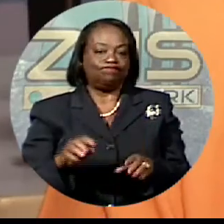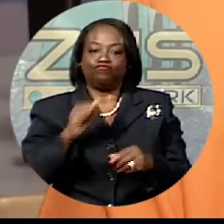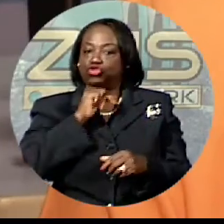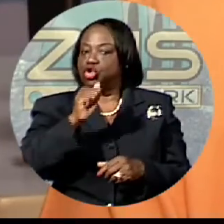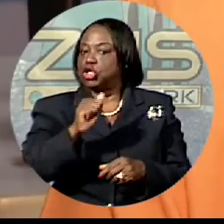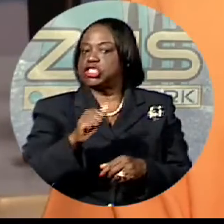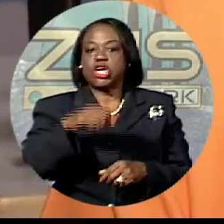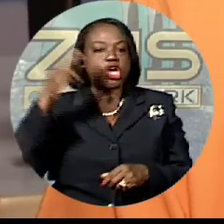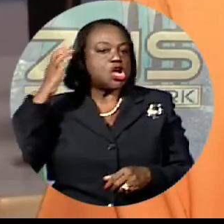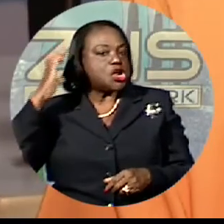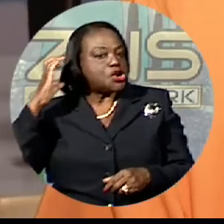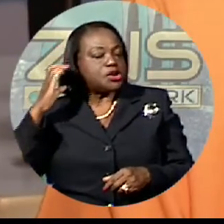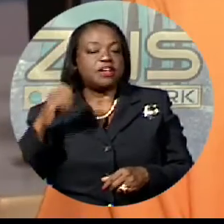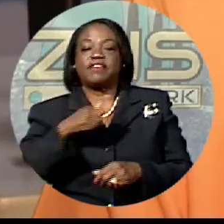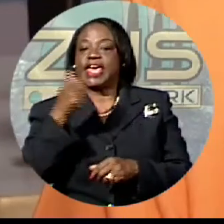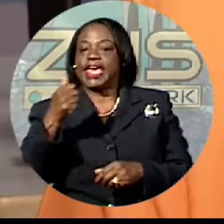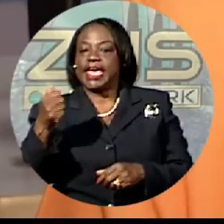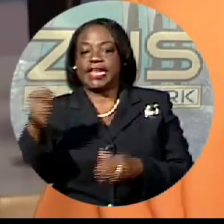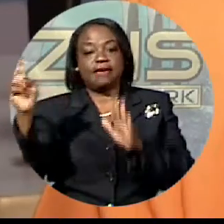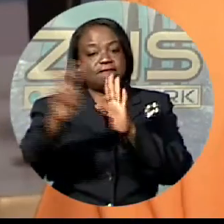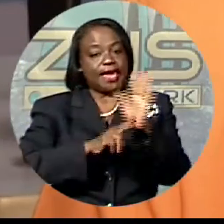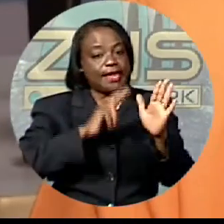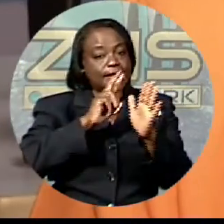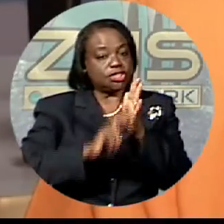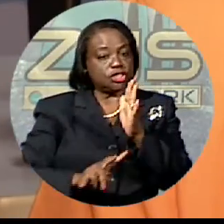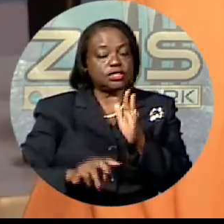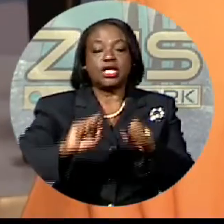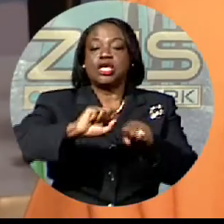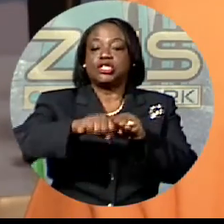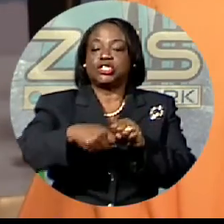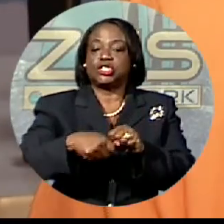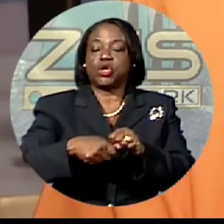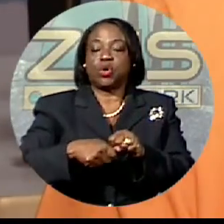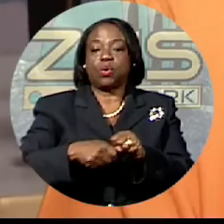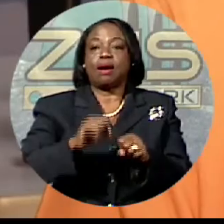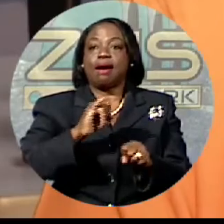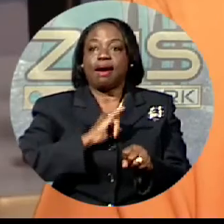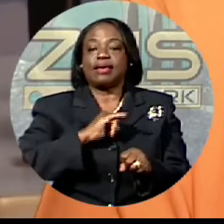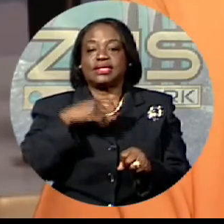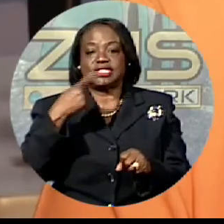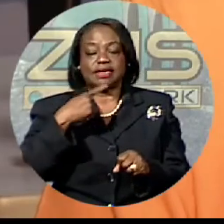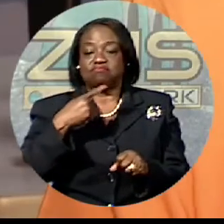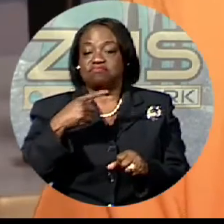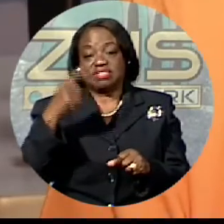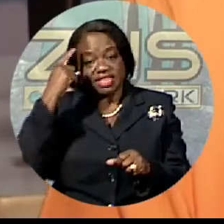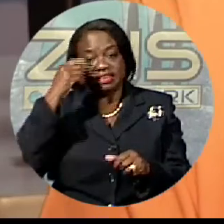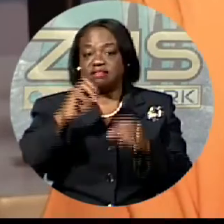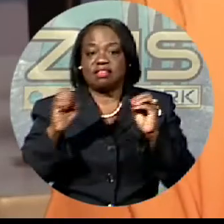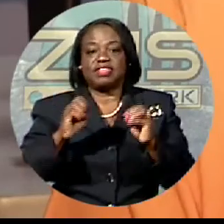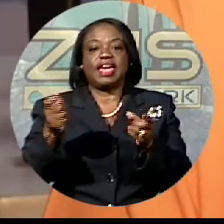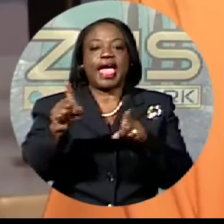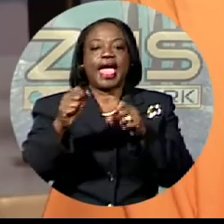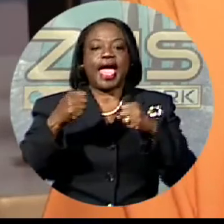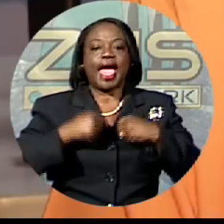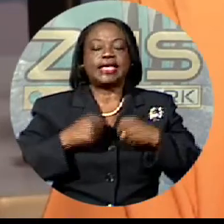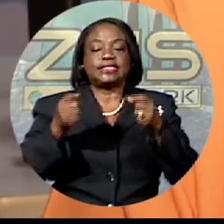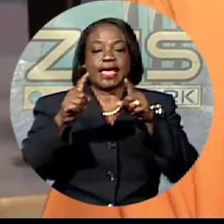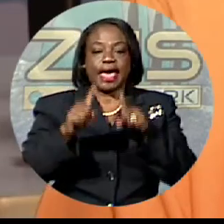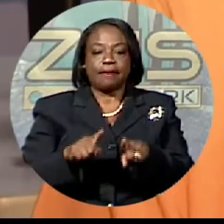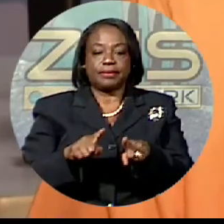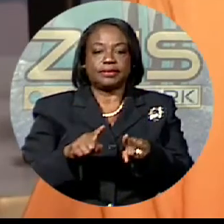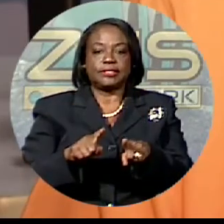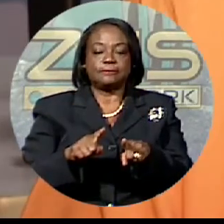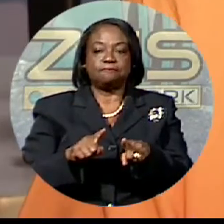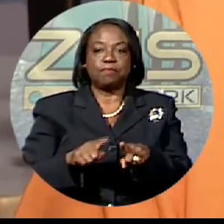of violations, and so I have to assume that none has happened. I